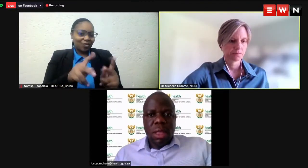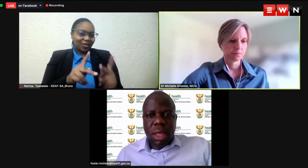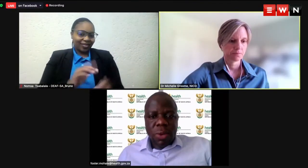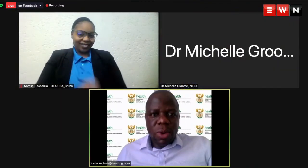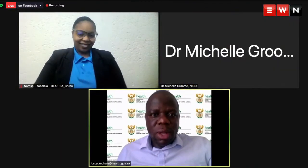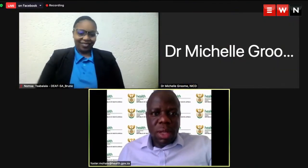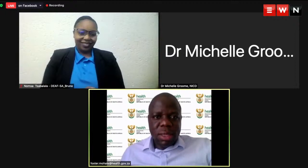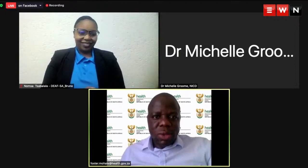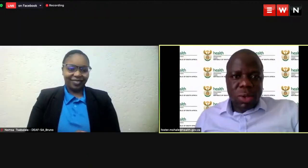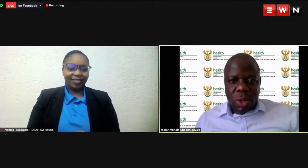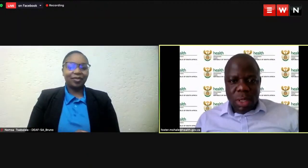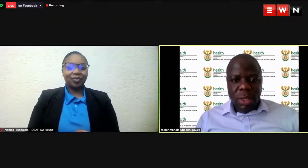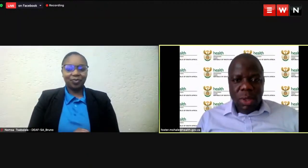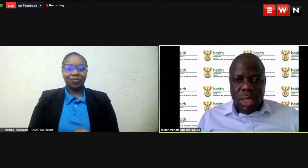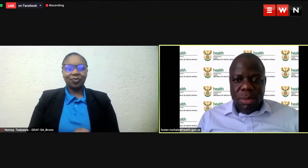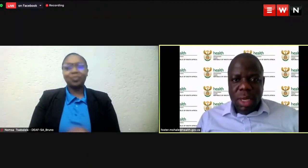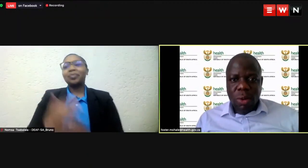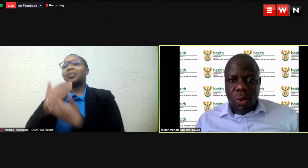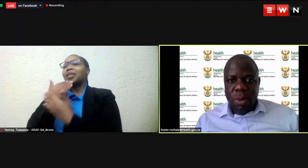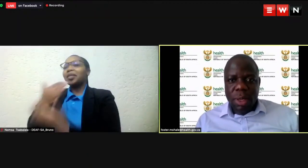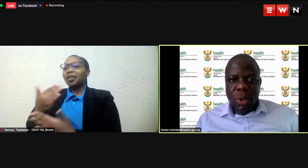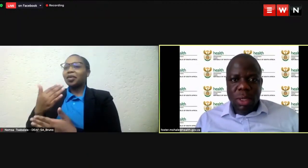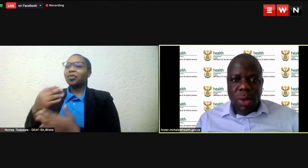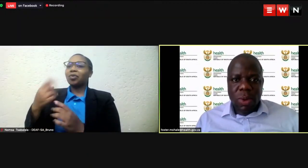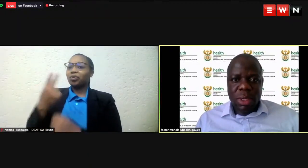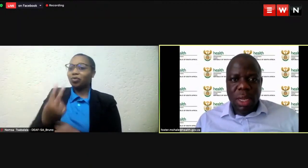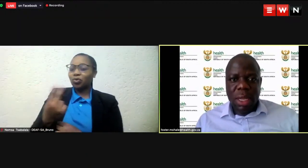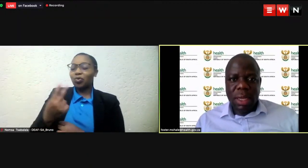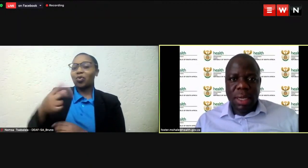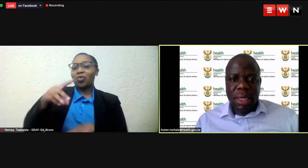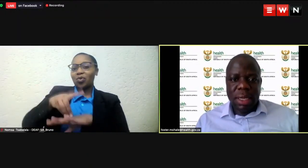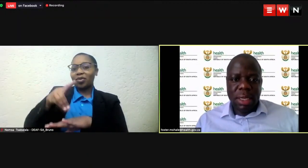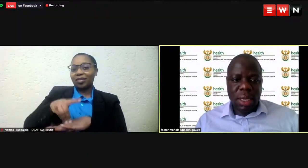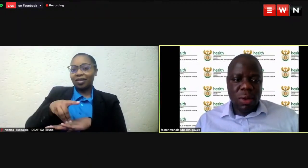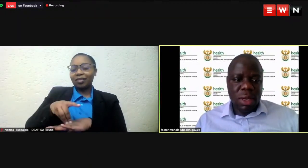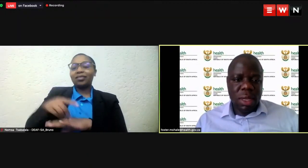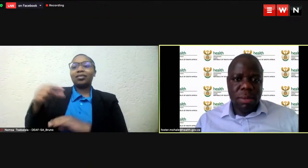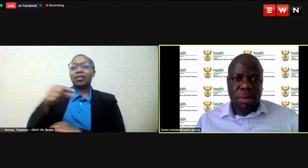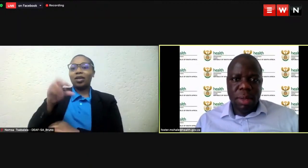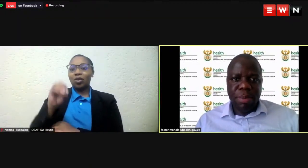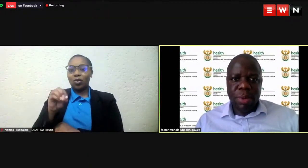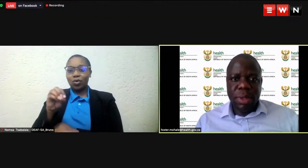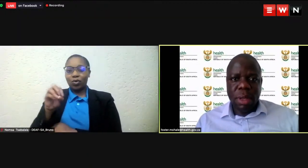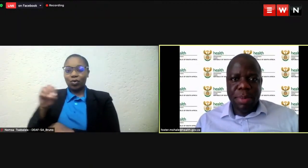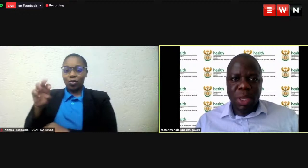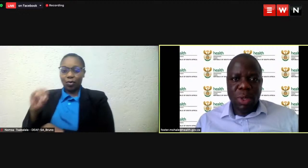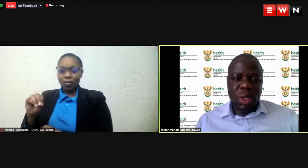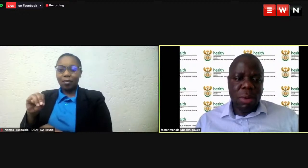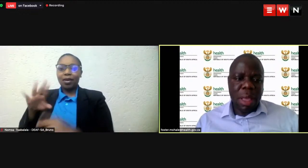Thank you, the two doctors, Dr. Michelle Groom and Dr. Wasila Jasad, on the